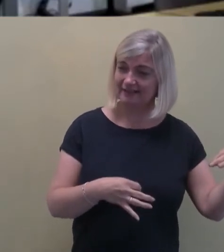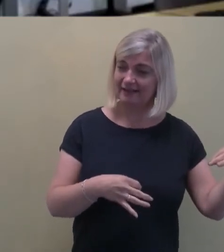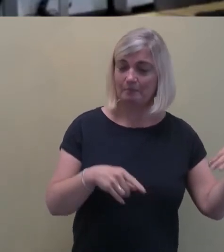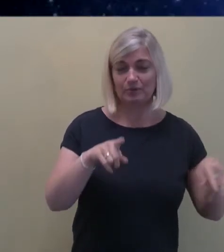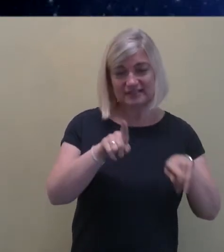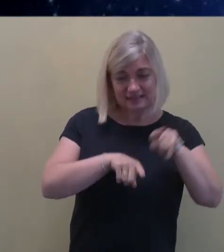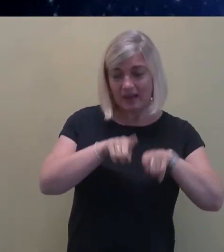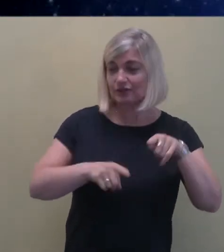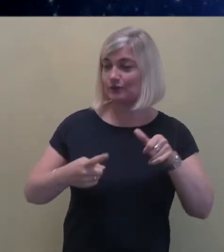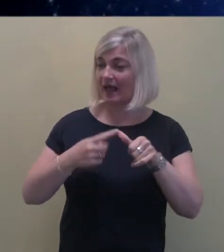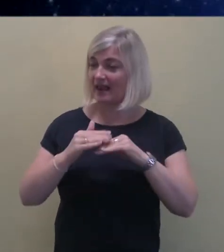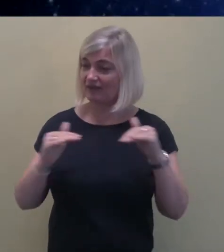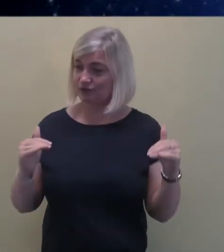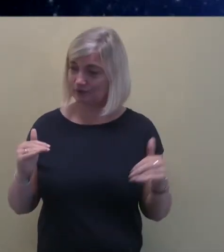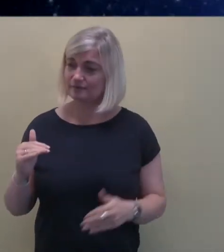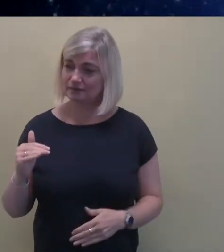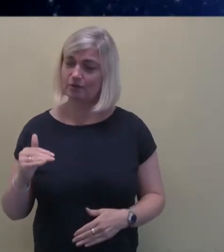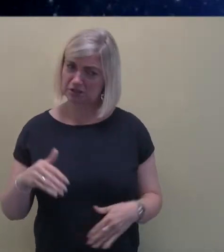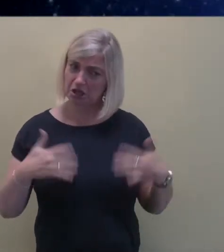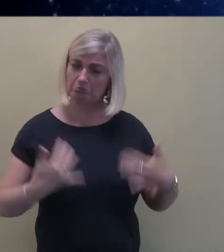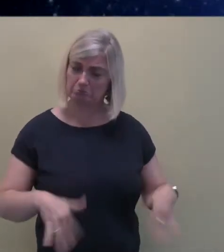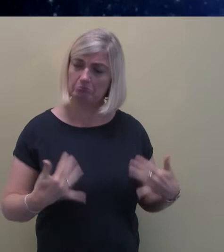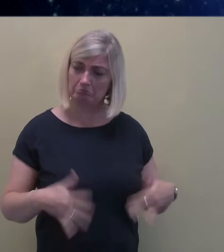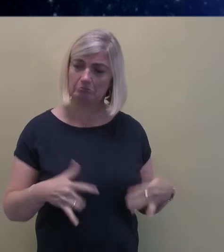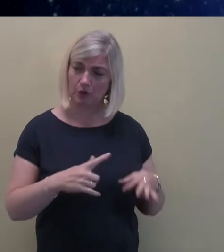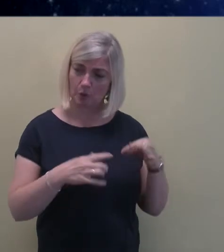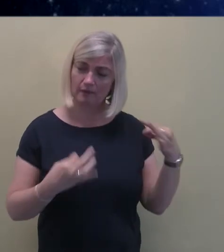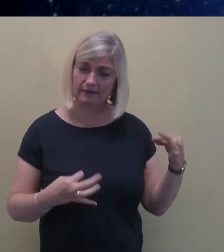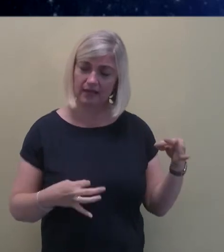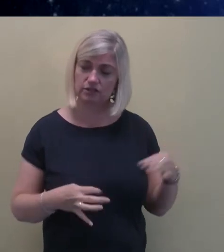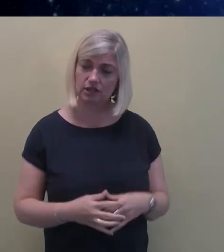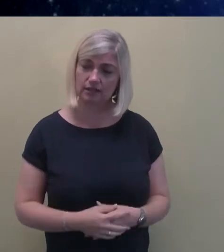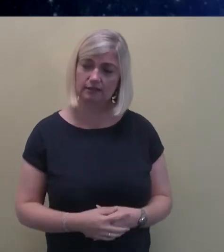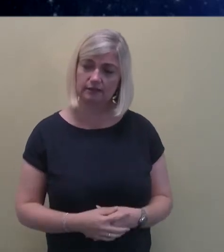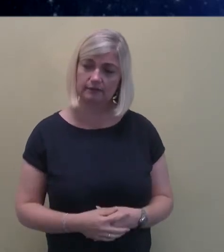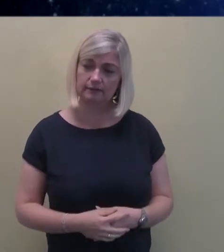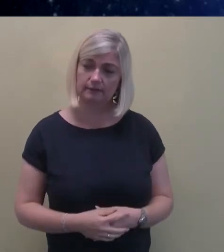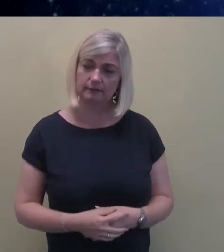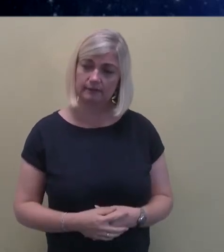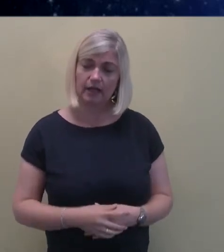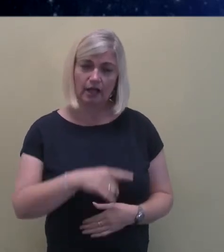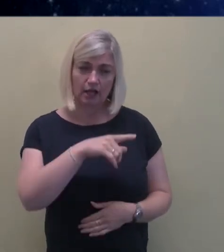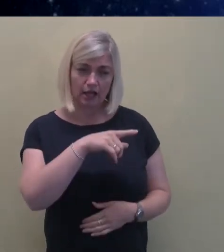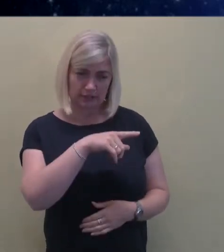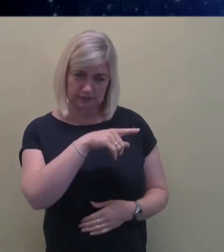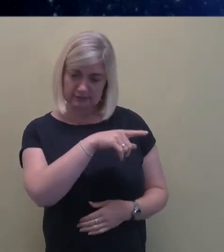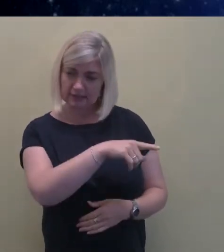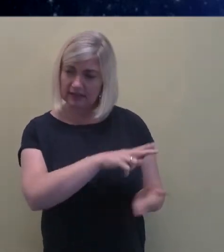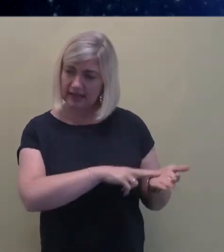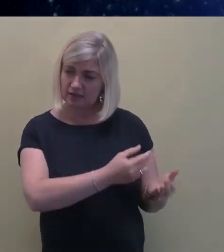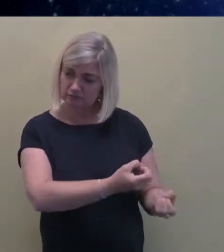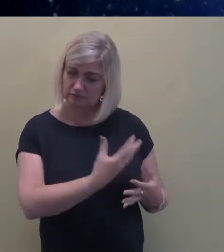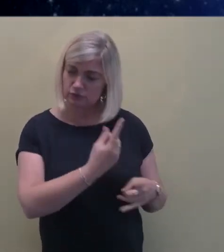college? I think Walsall College, computing is quite privileged department. We have had a lot of